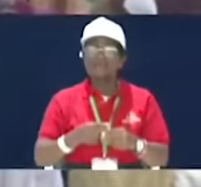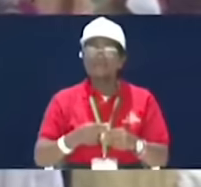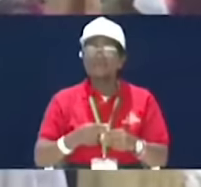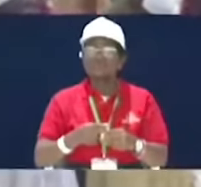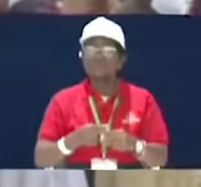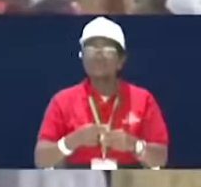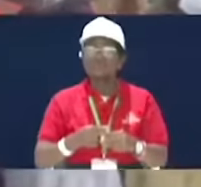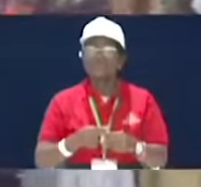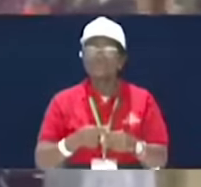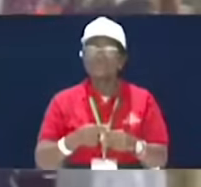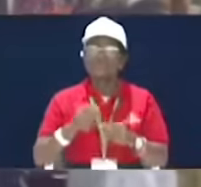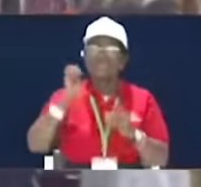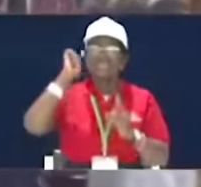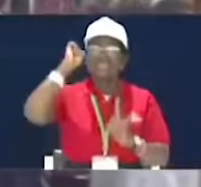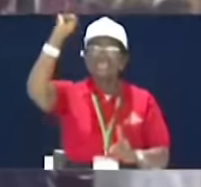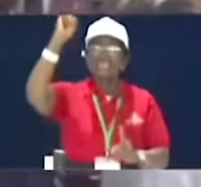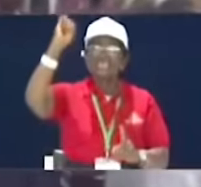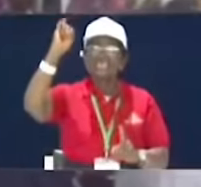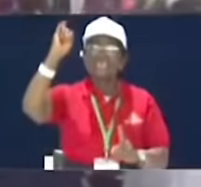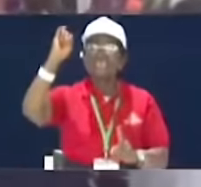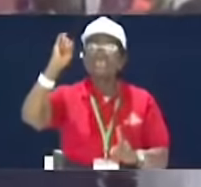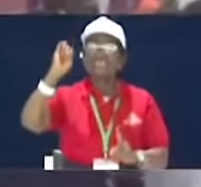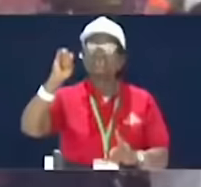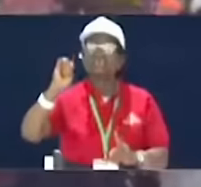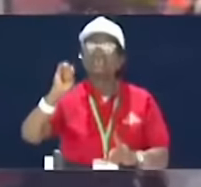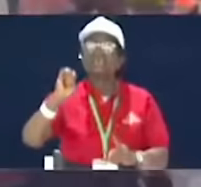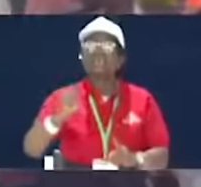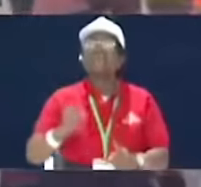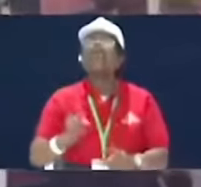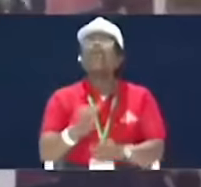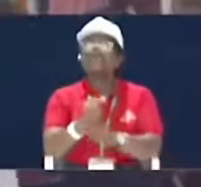He deserves our praise.